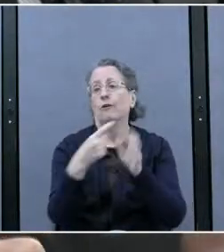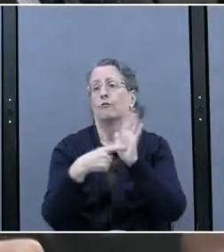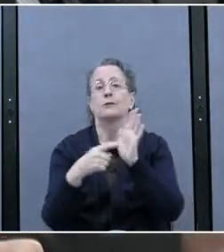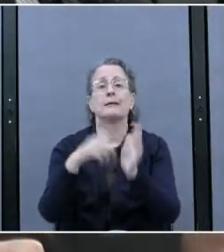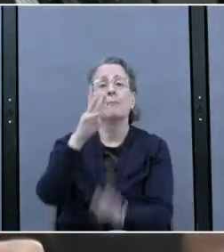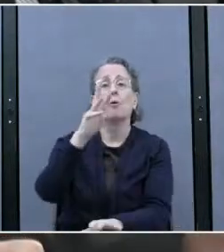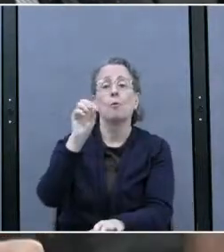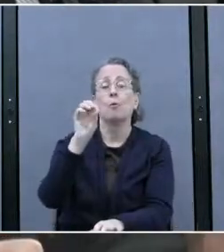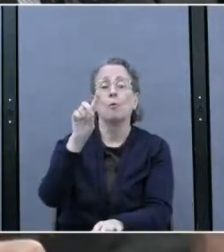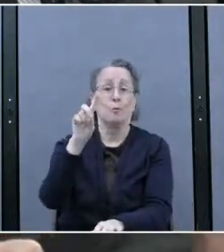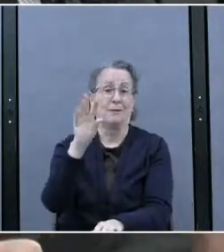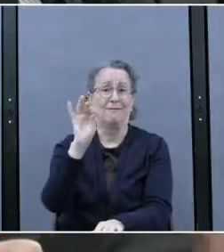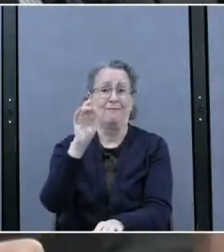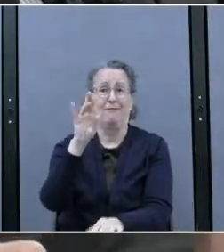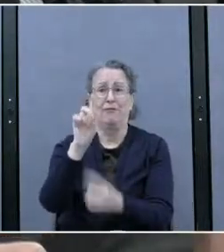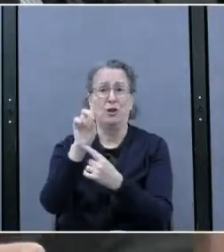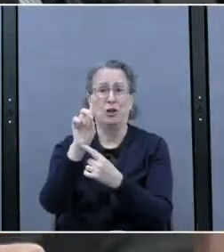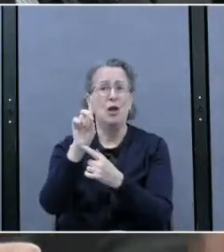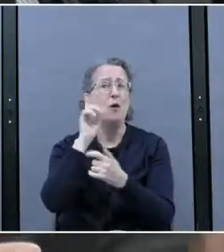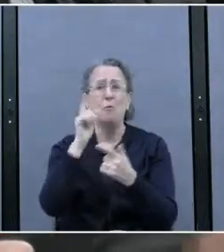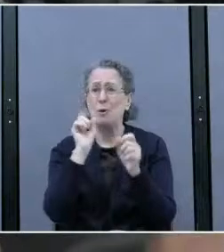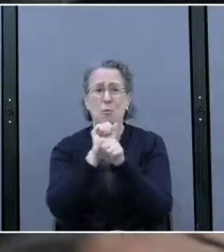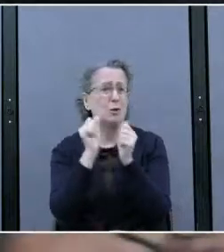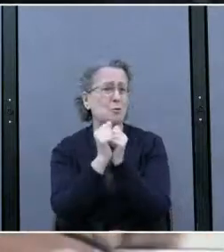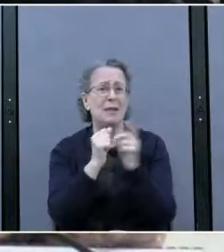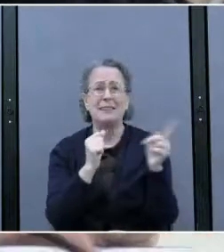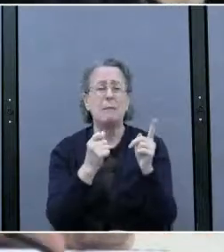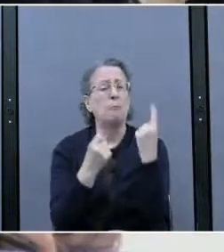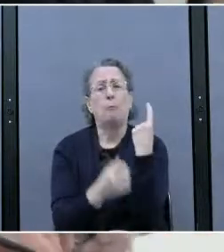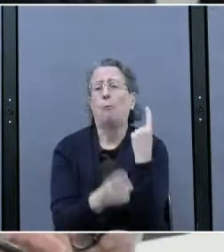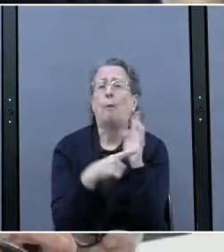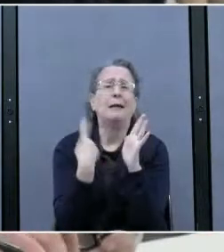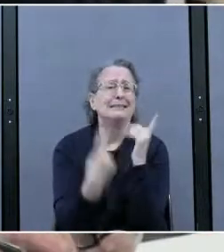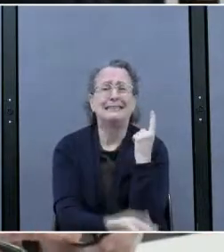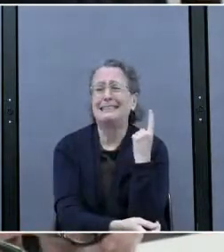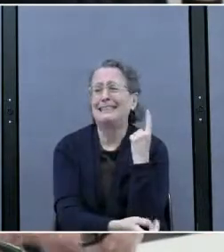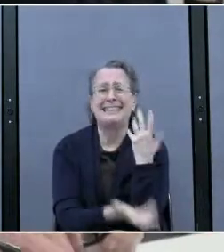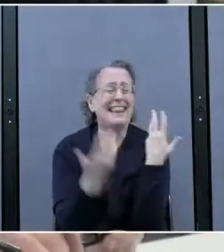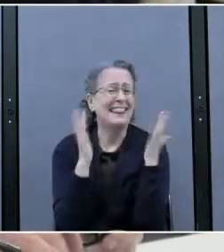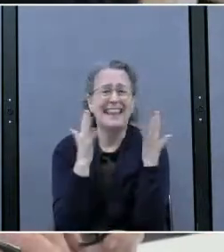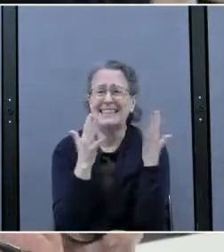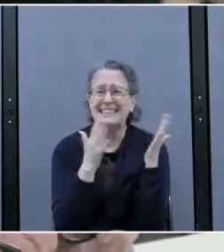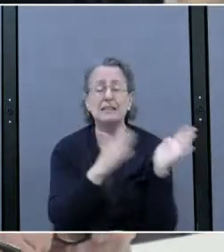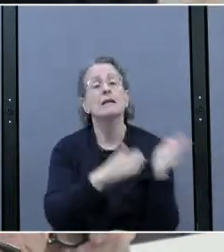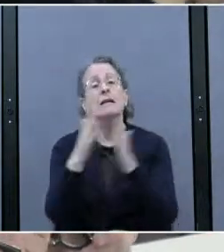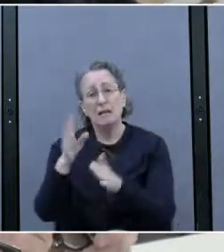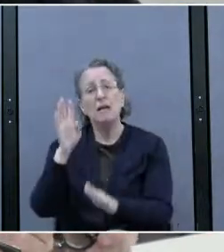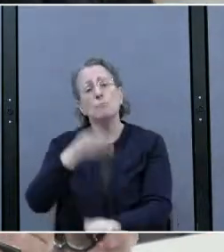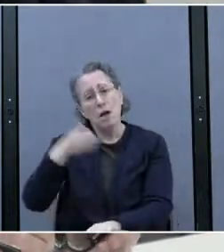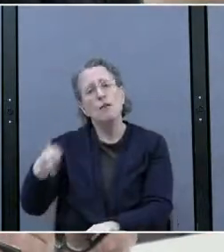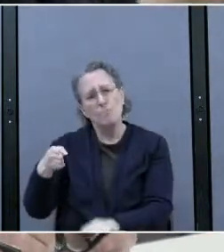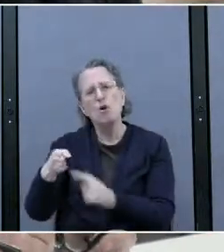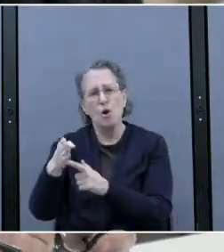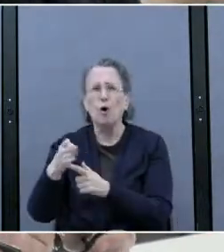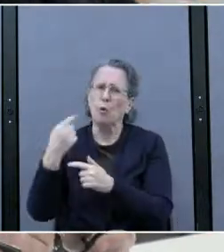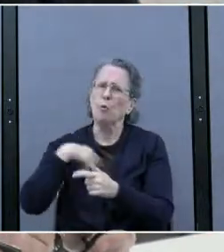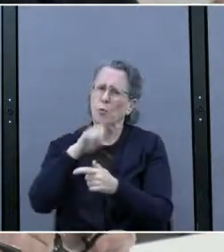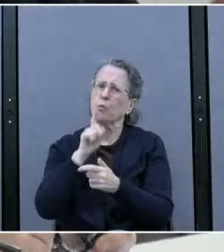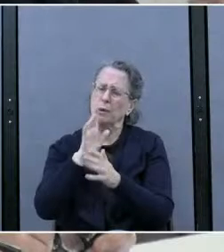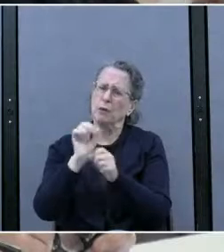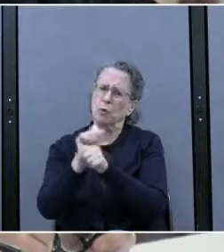item we've worked on all year. But of the Brattleboro is the major town that we represent. Thanks,